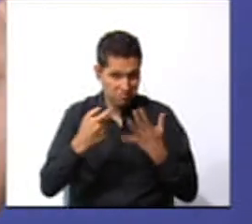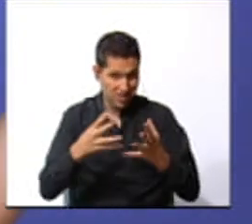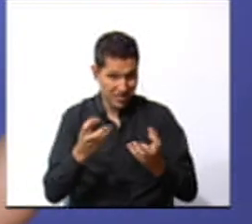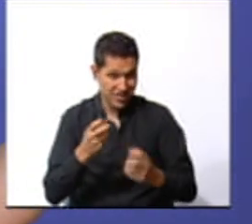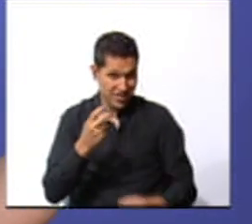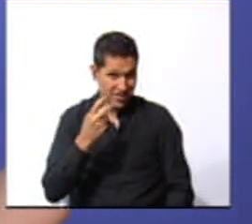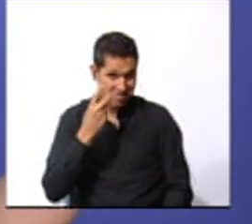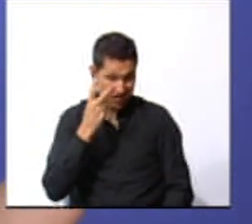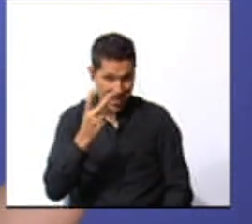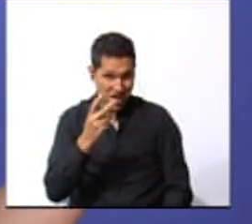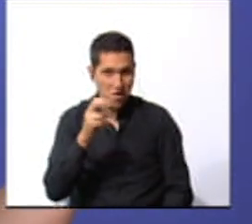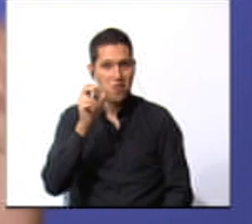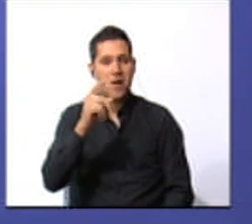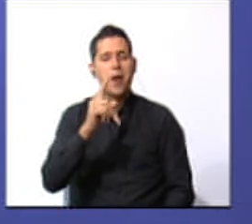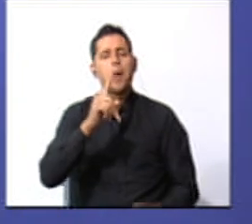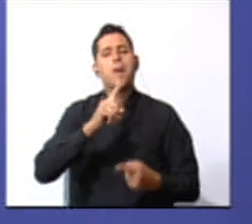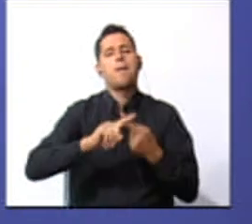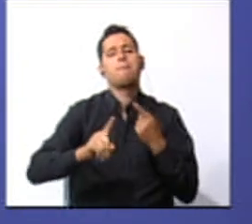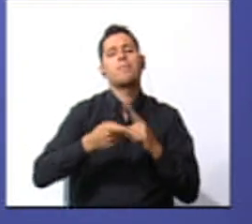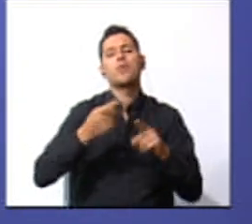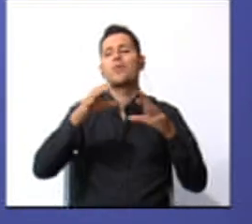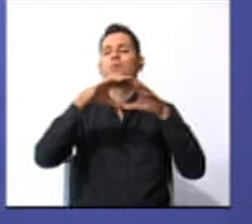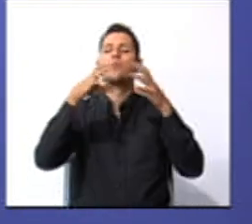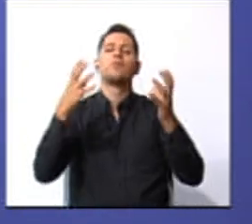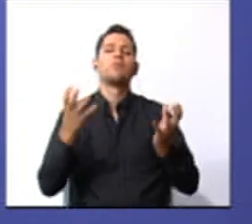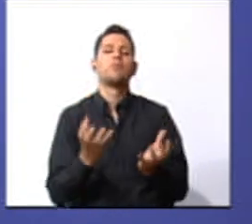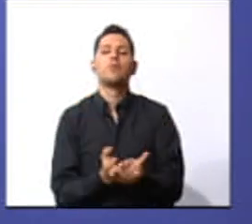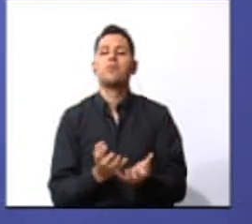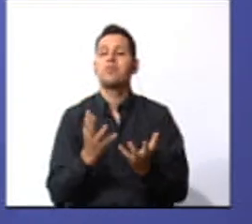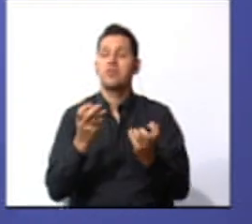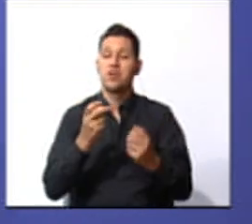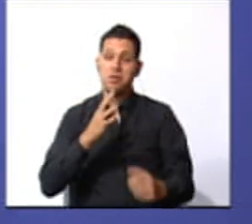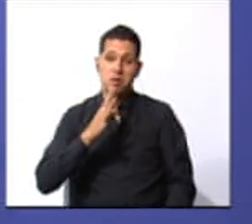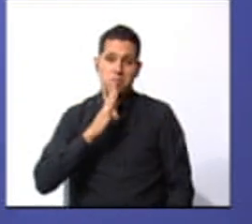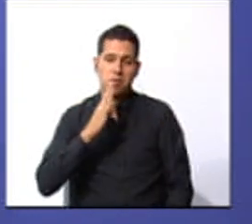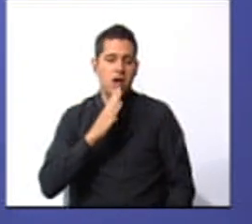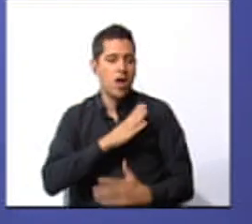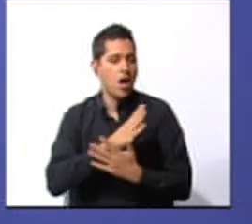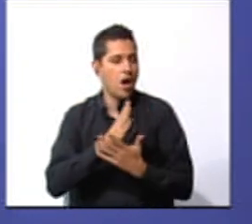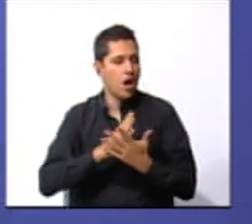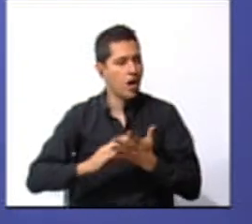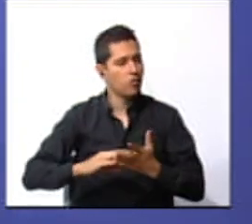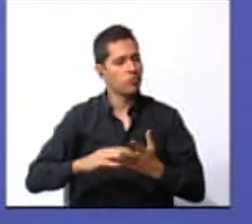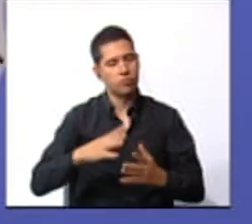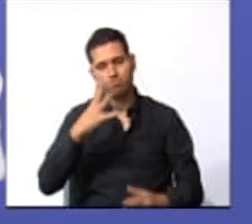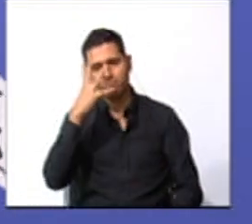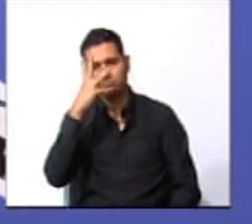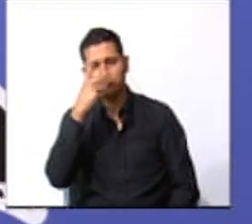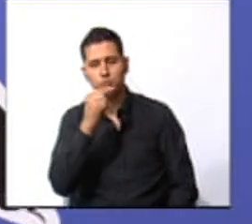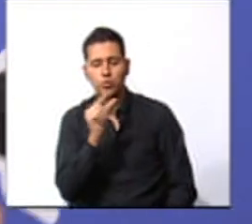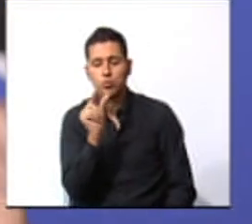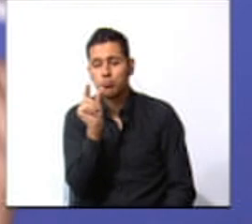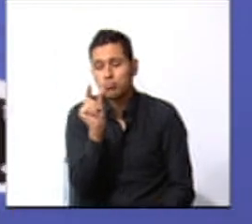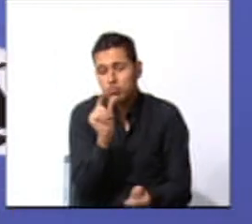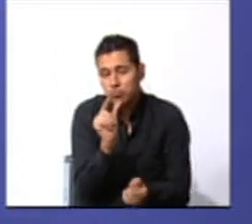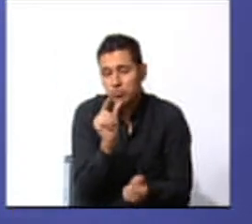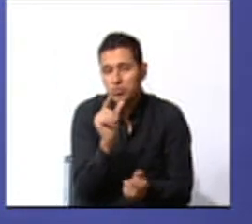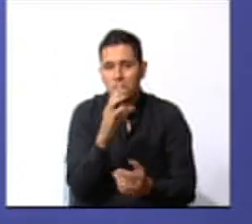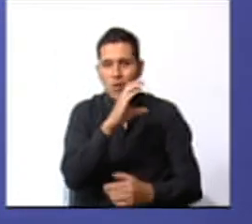Friends of the world, I want to talk to you today about a little paradise called Costa